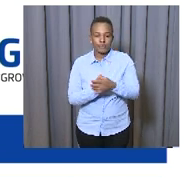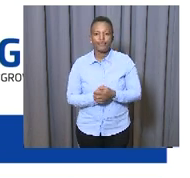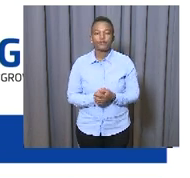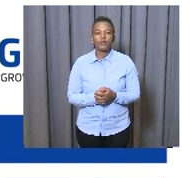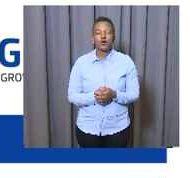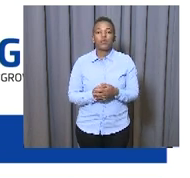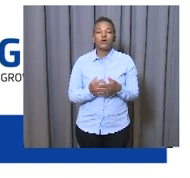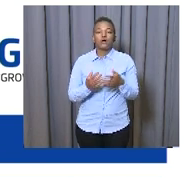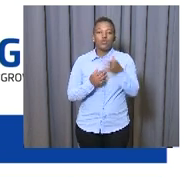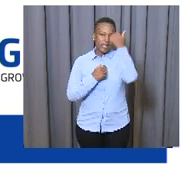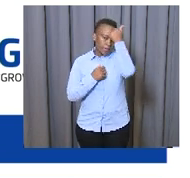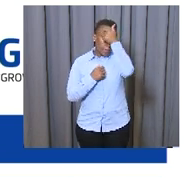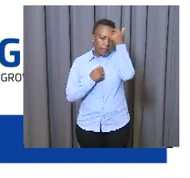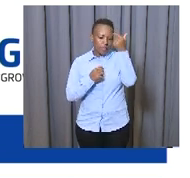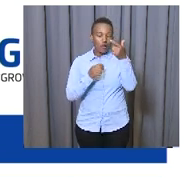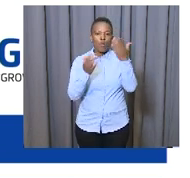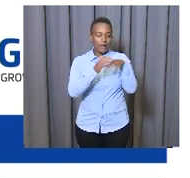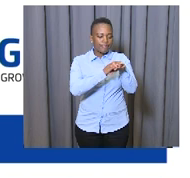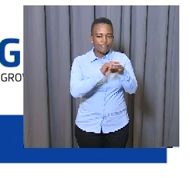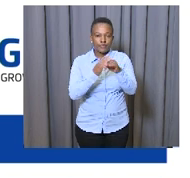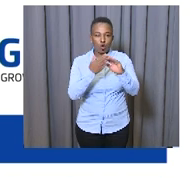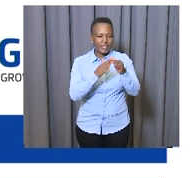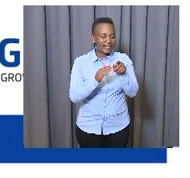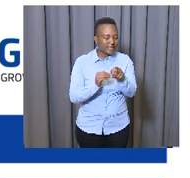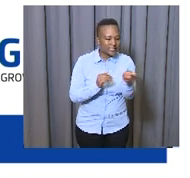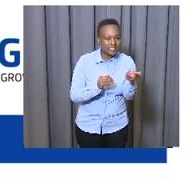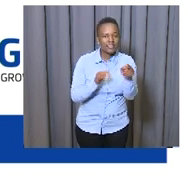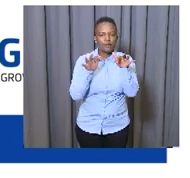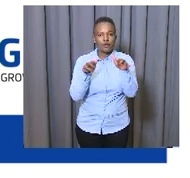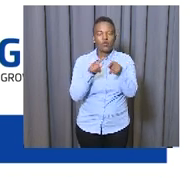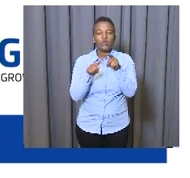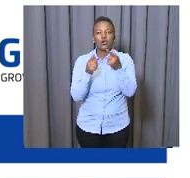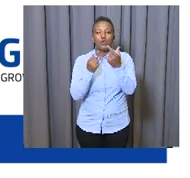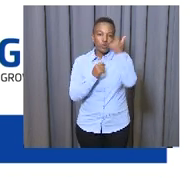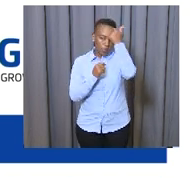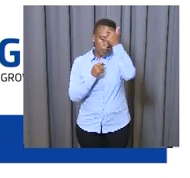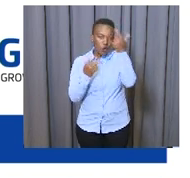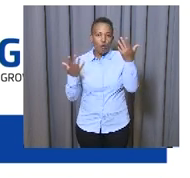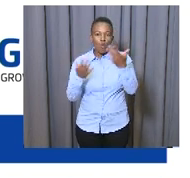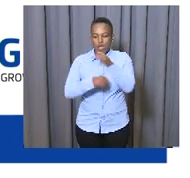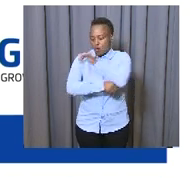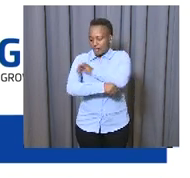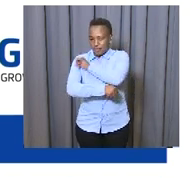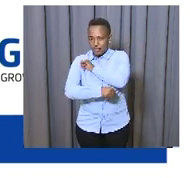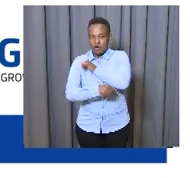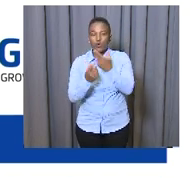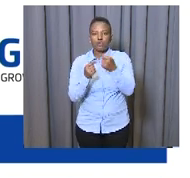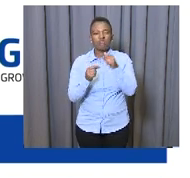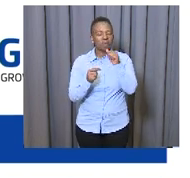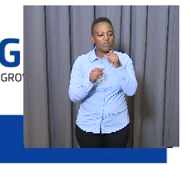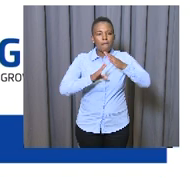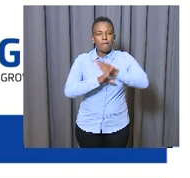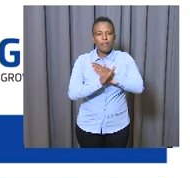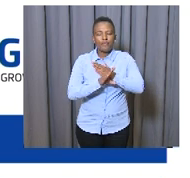we do screening in community. We do community screening. We do screening in our hospitals. We do screening in our primary